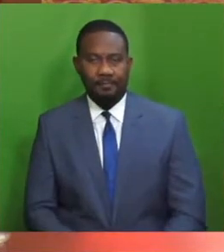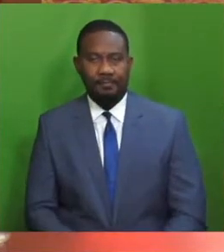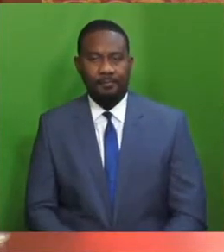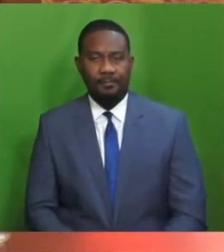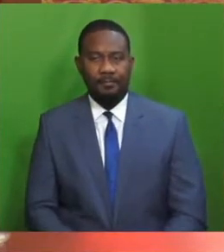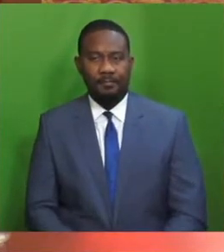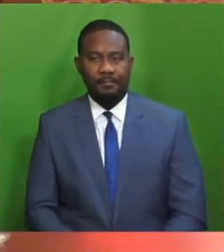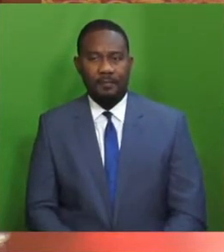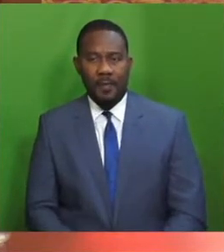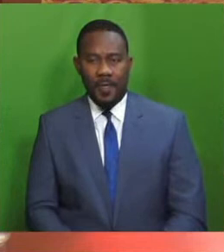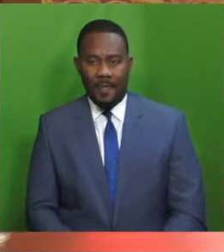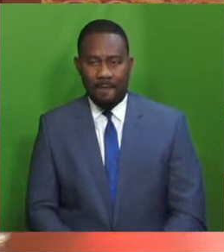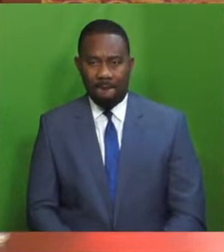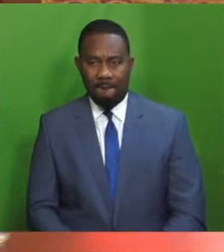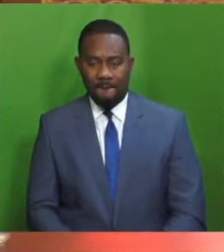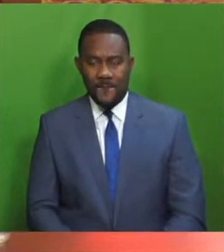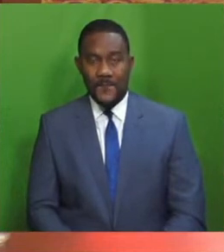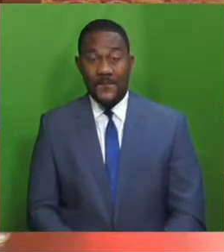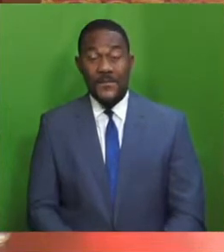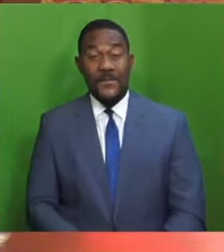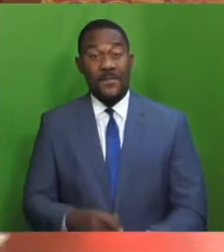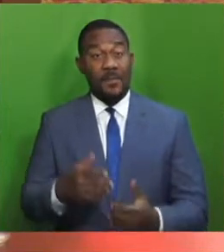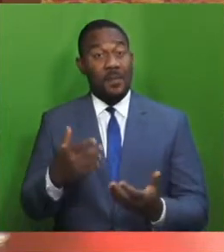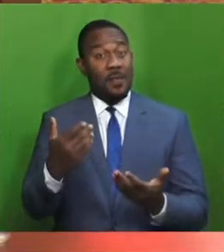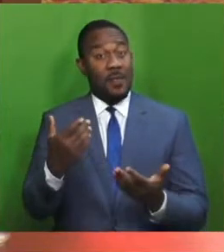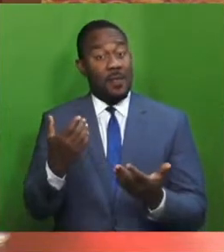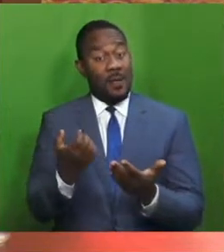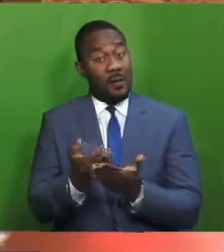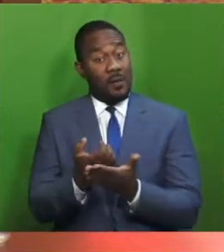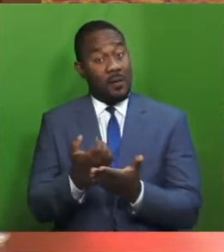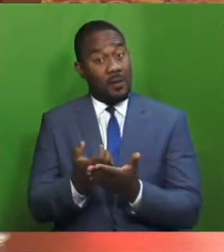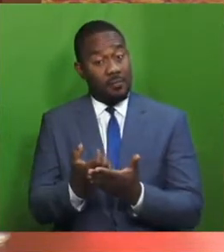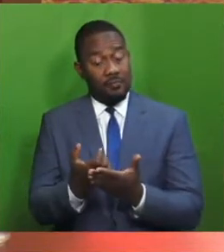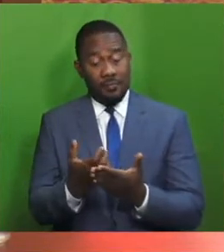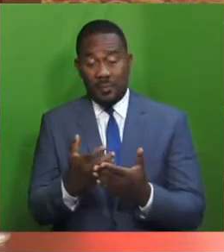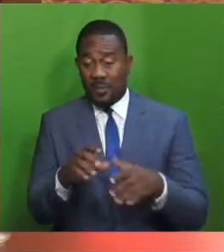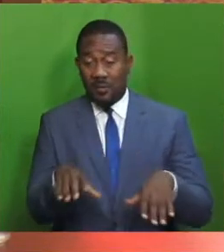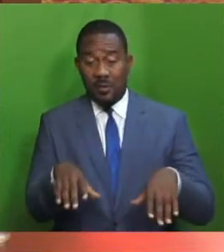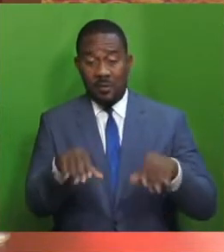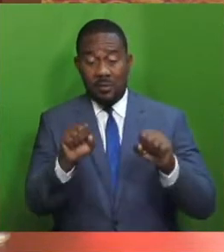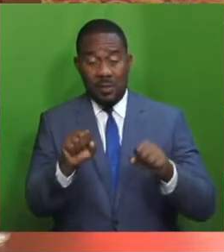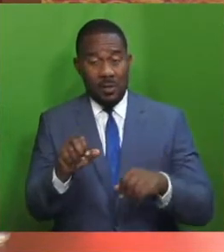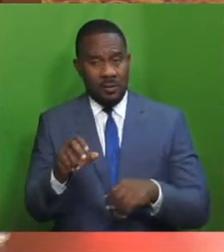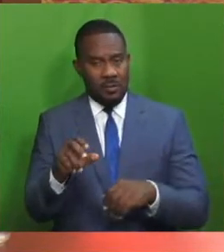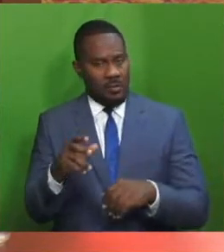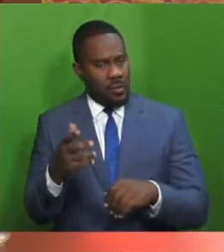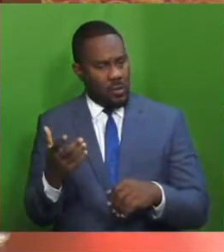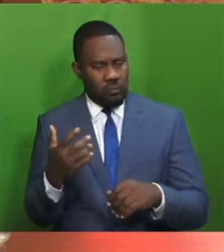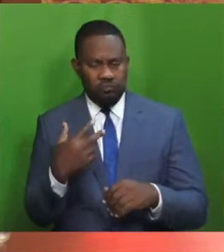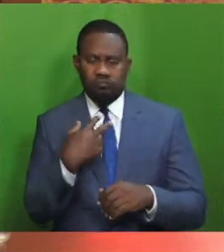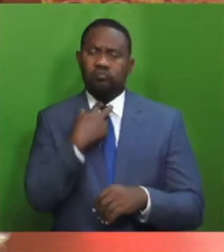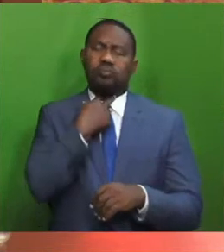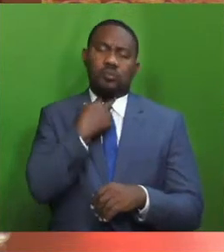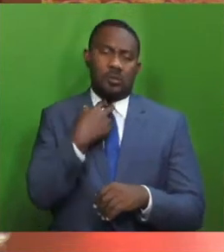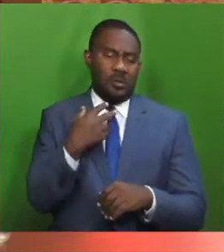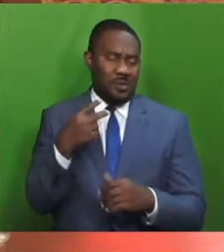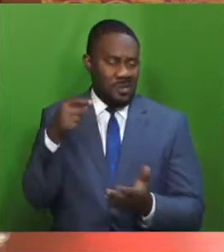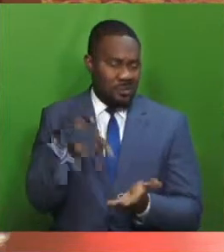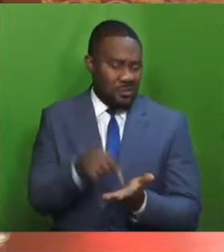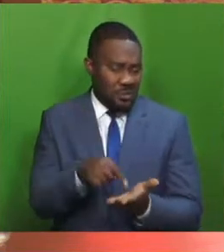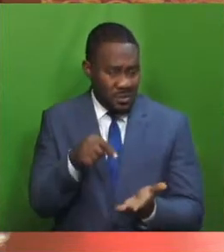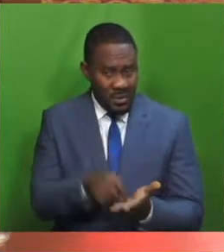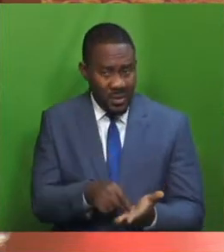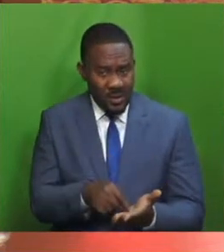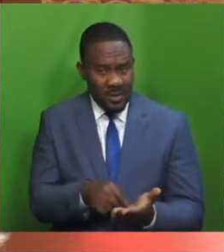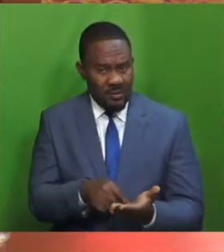was in very bad shape, suffocating under a immense weight of debts, arrears, very high